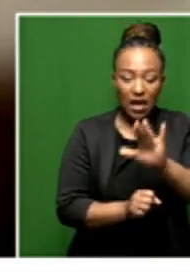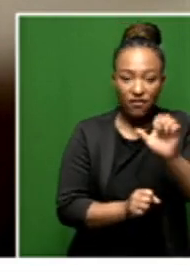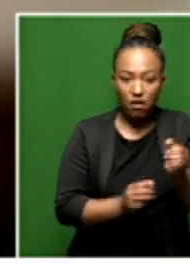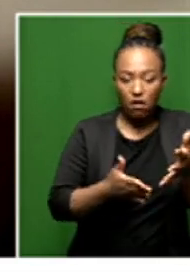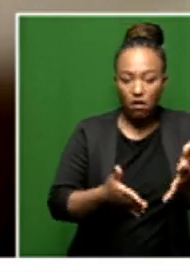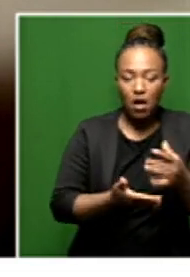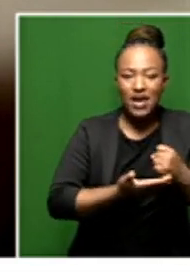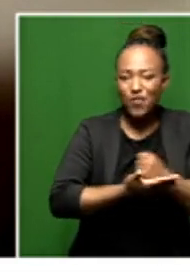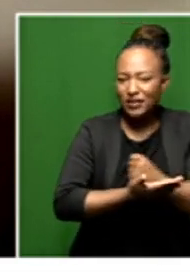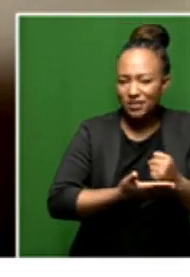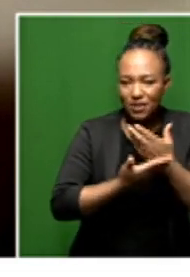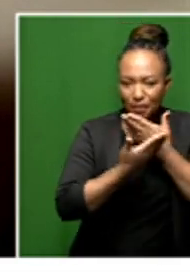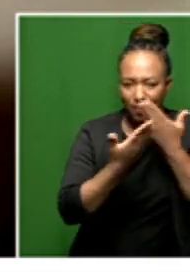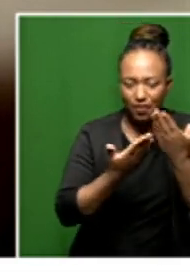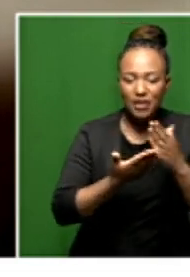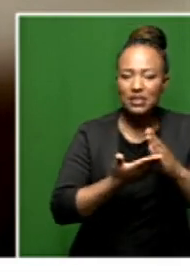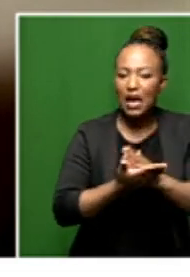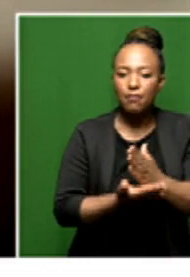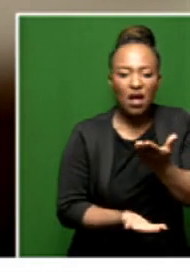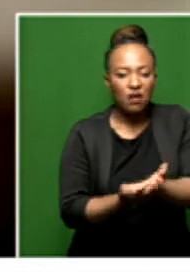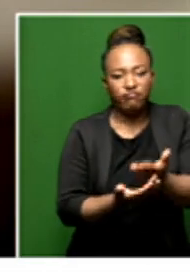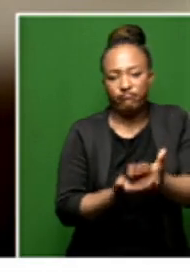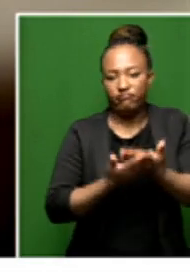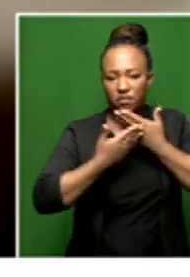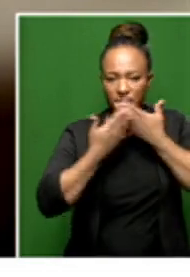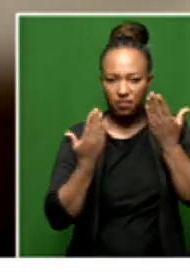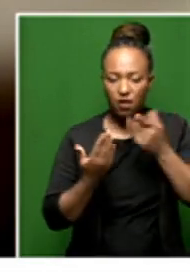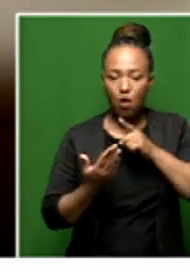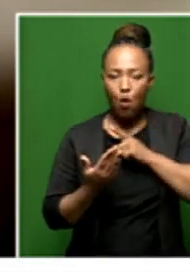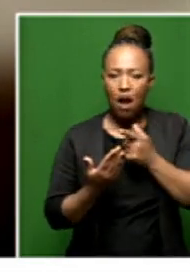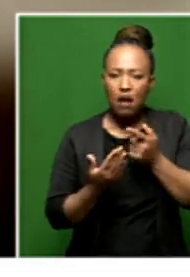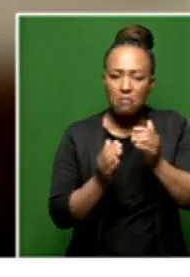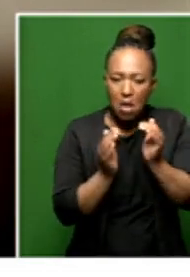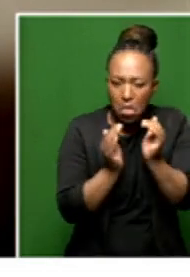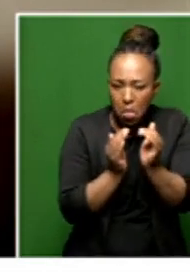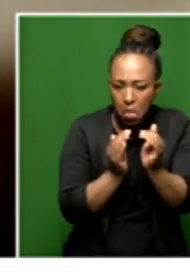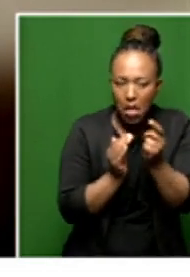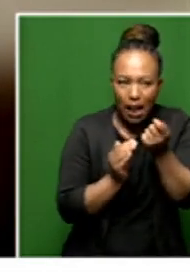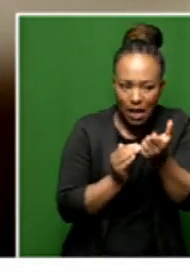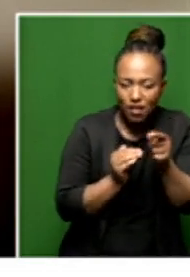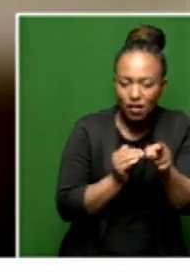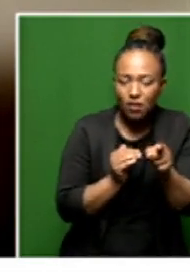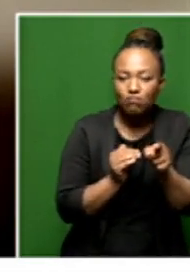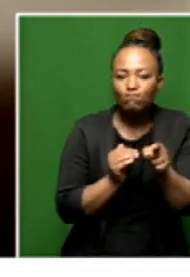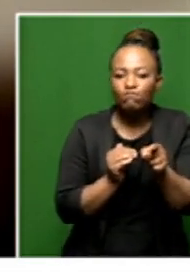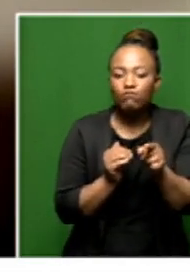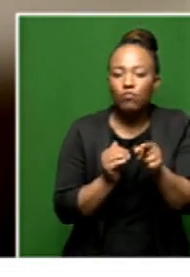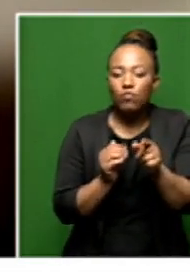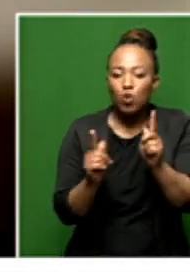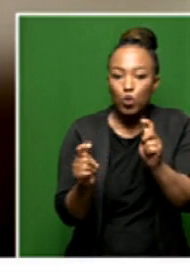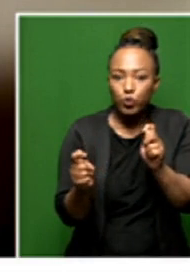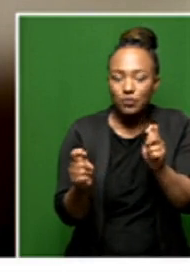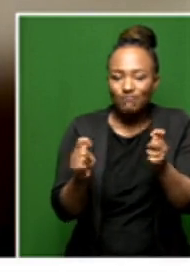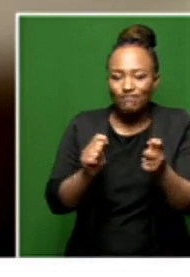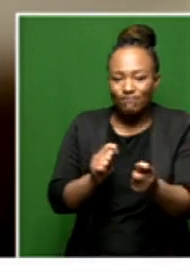not registered, some of them are not available because it's a really small market, which is kind of a good transition to, okay, what can we